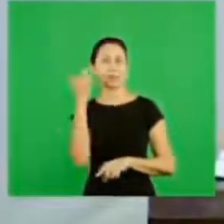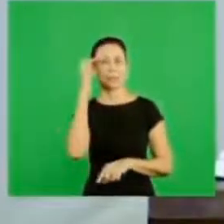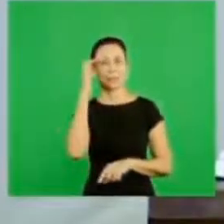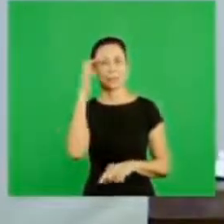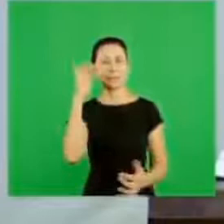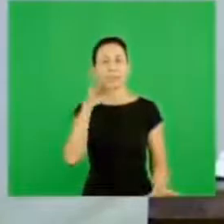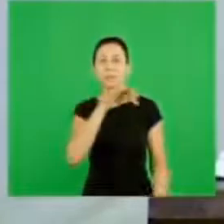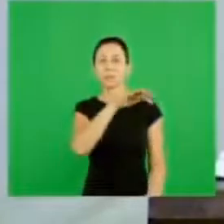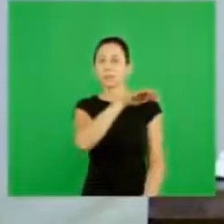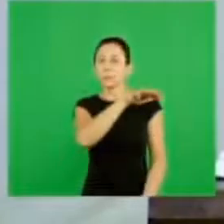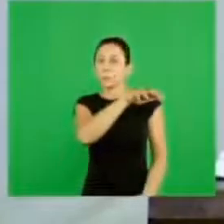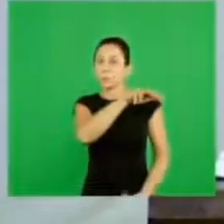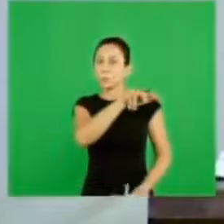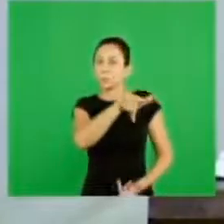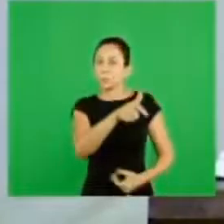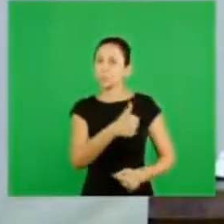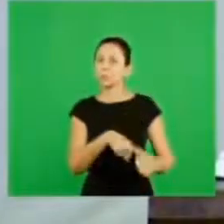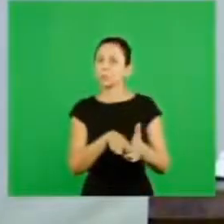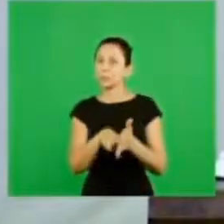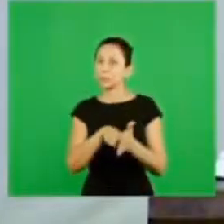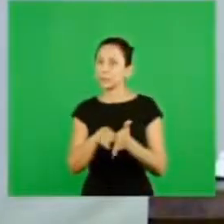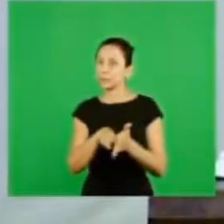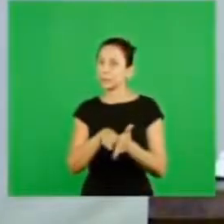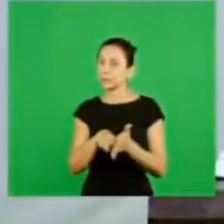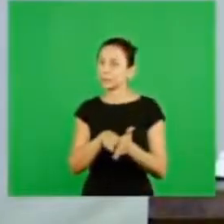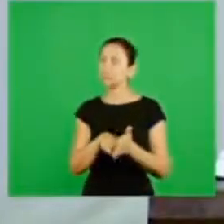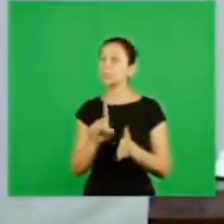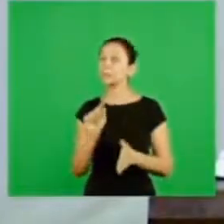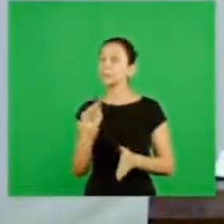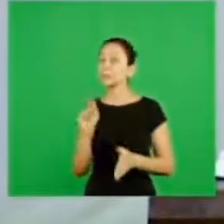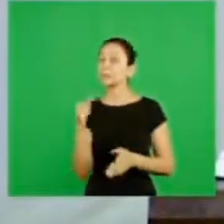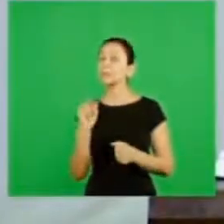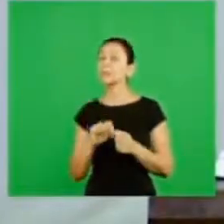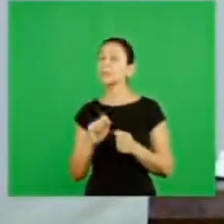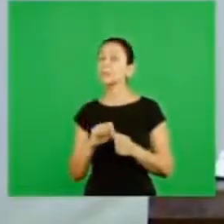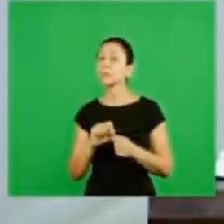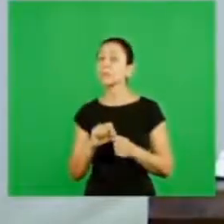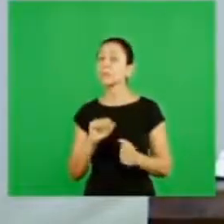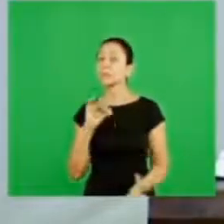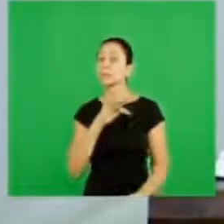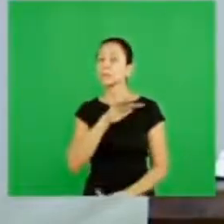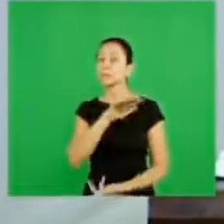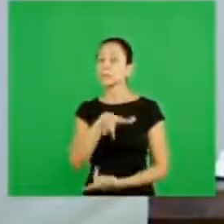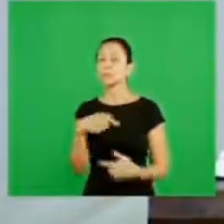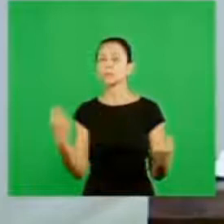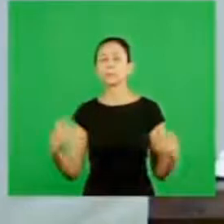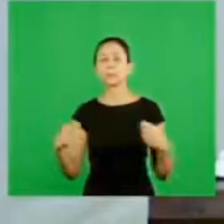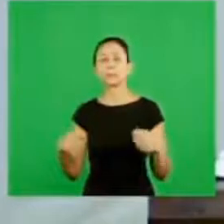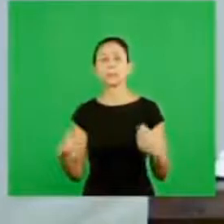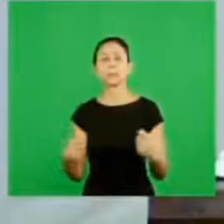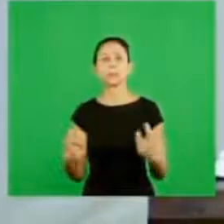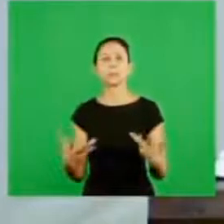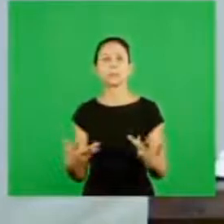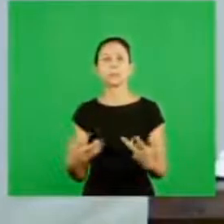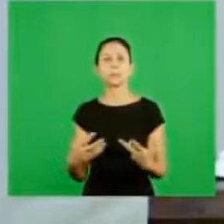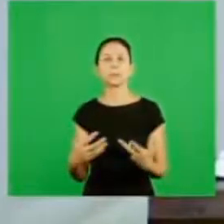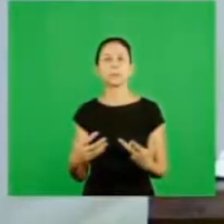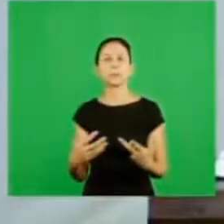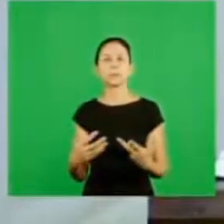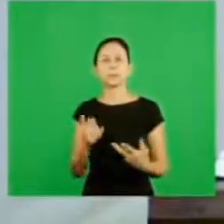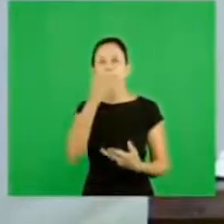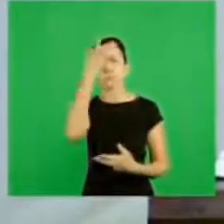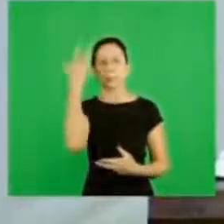time, it's prophetic time. We have to understand a world and a diagnostic that we made of the